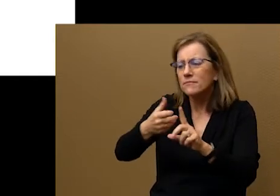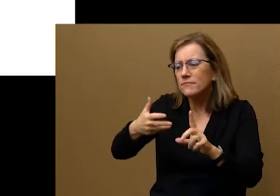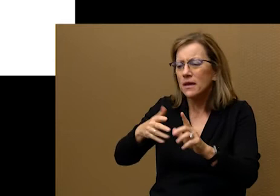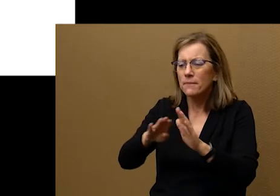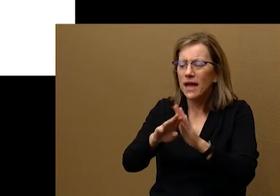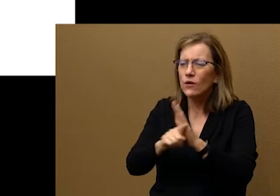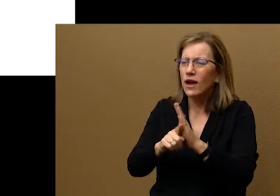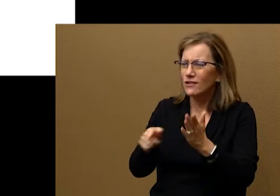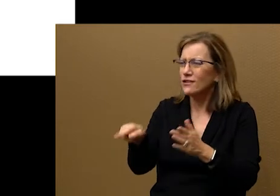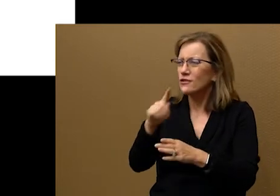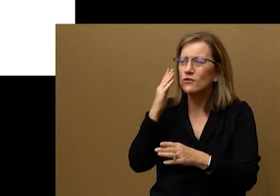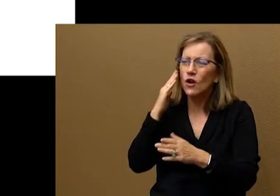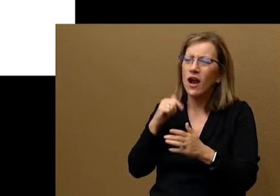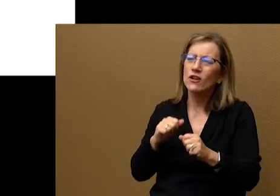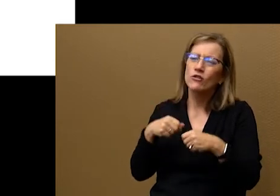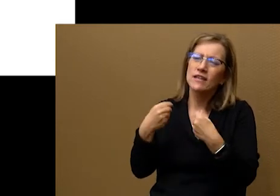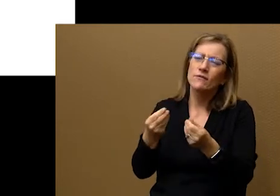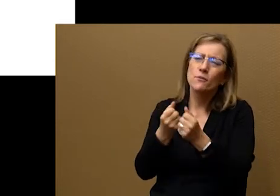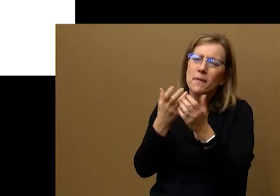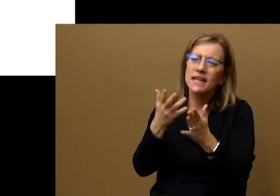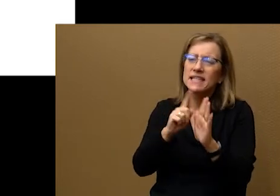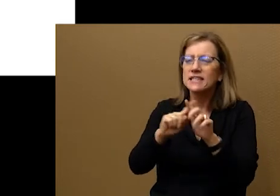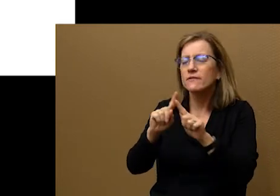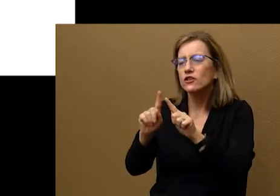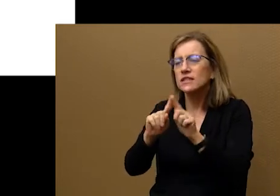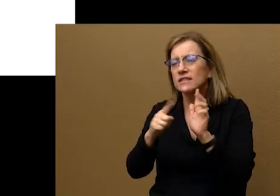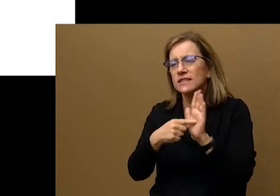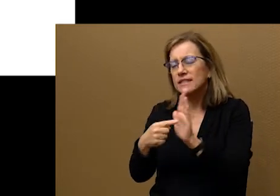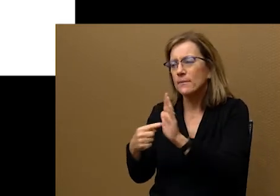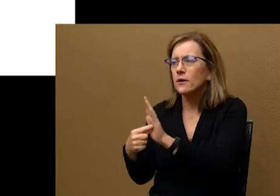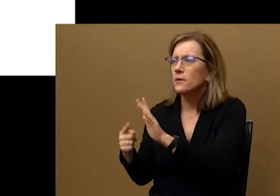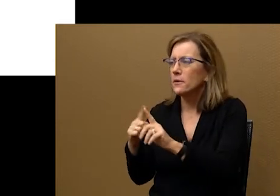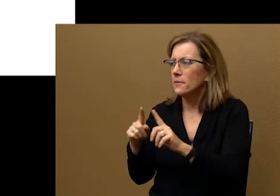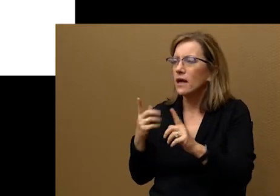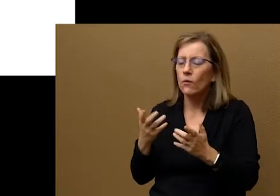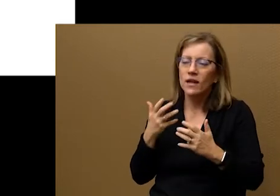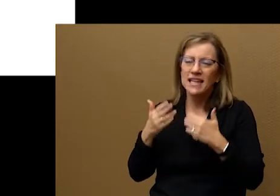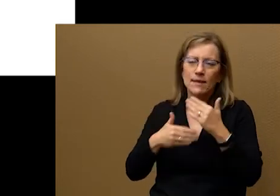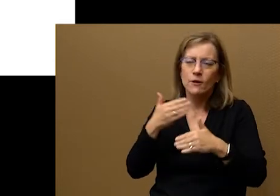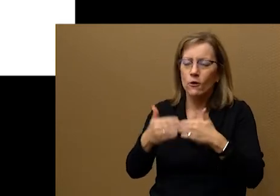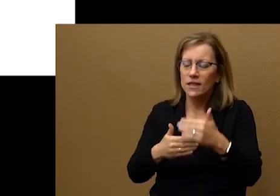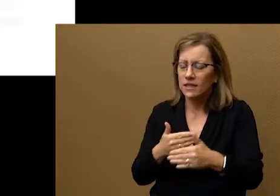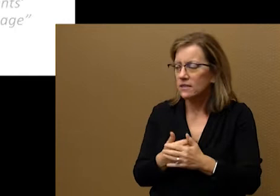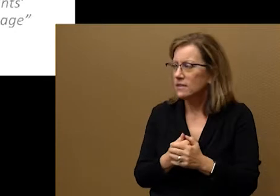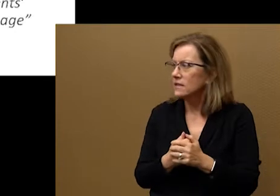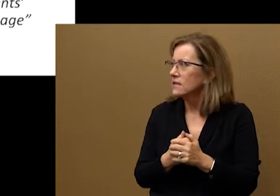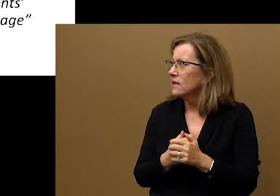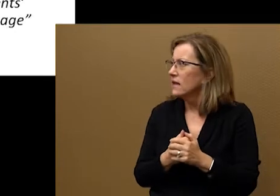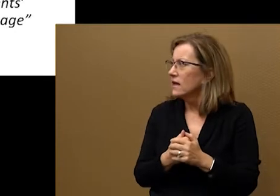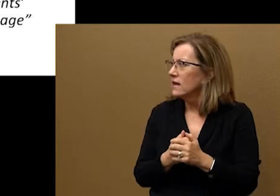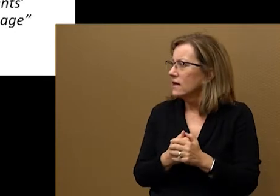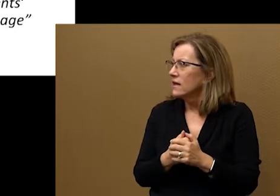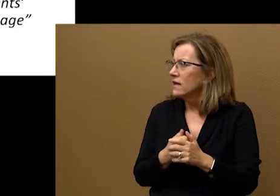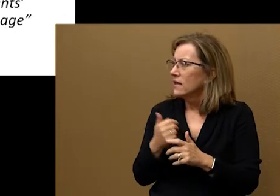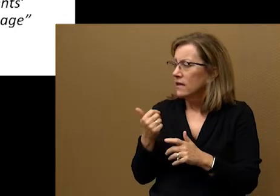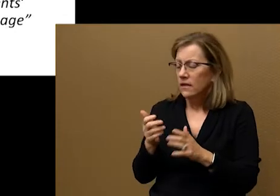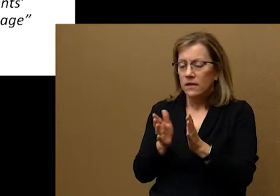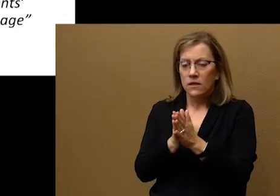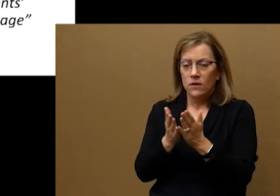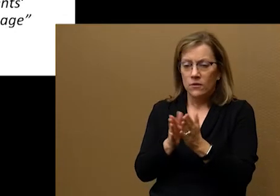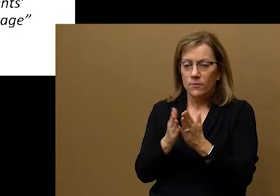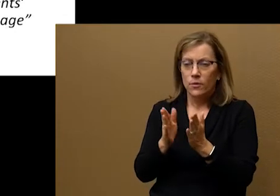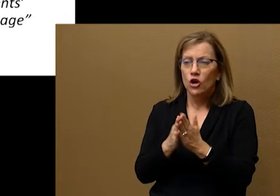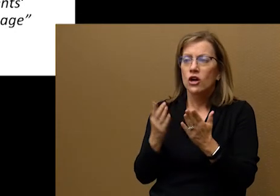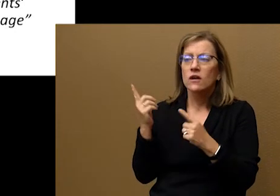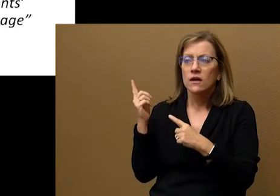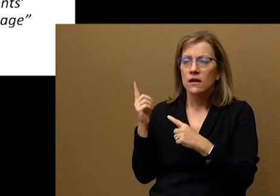know, again, I think you know what this is. I can give you lots of examples, but I want to move on quickly. In